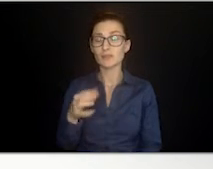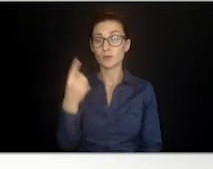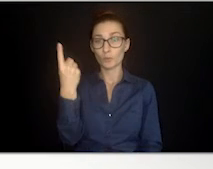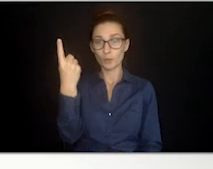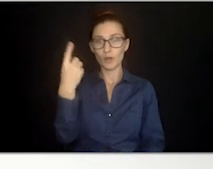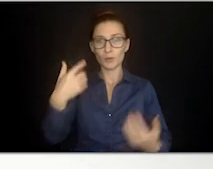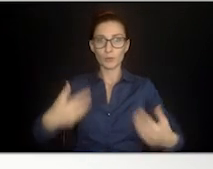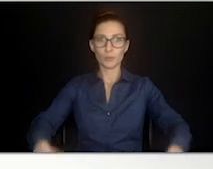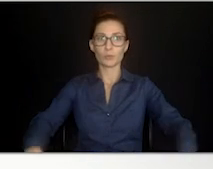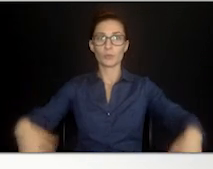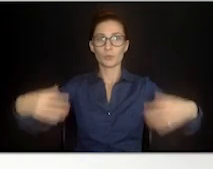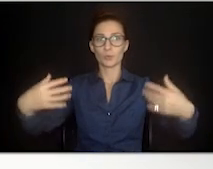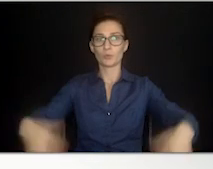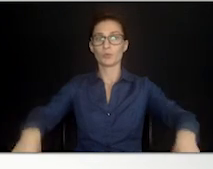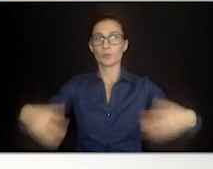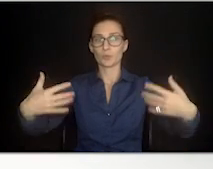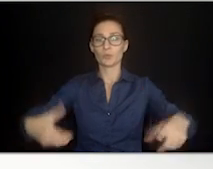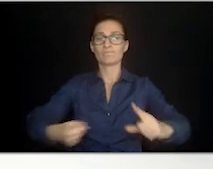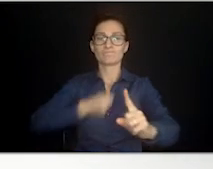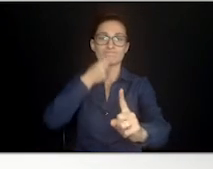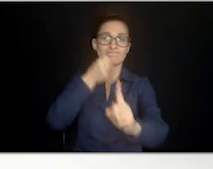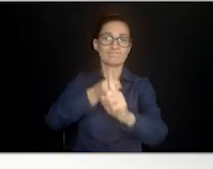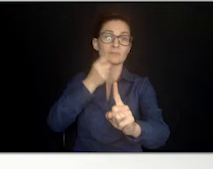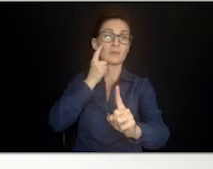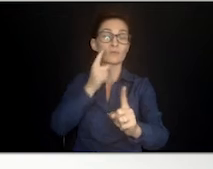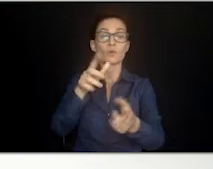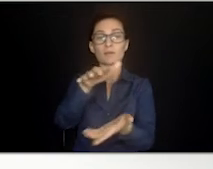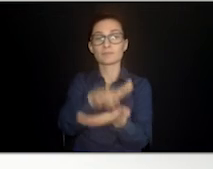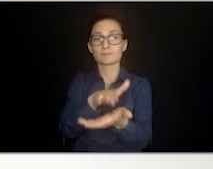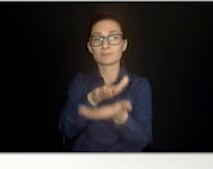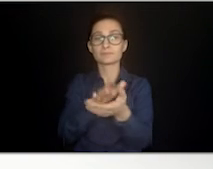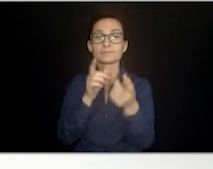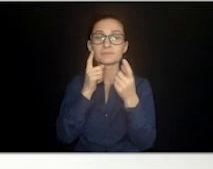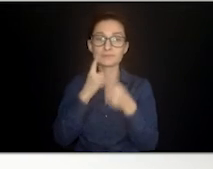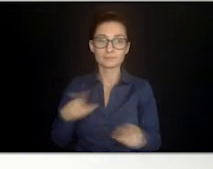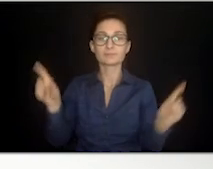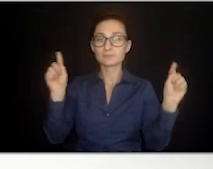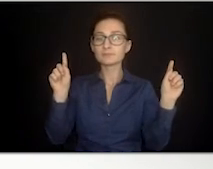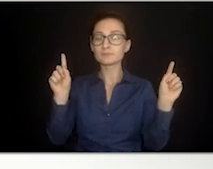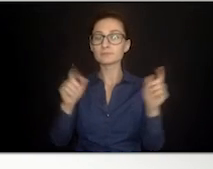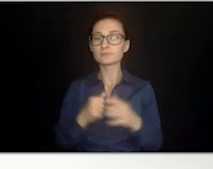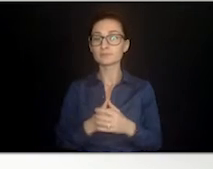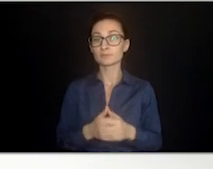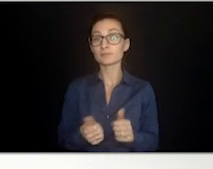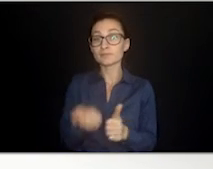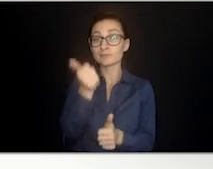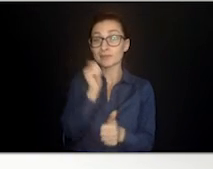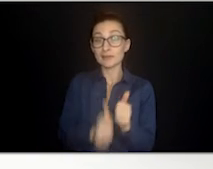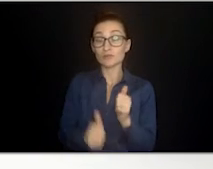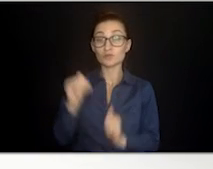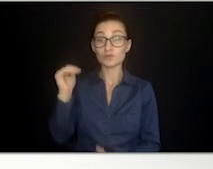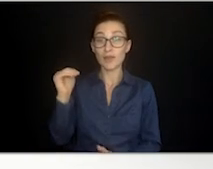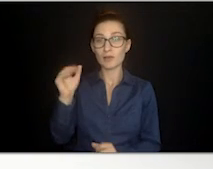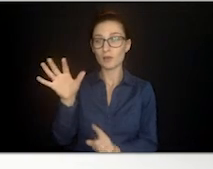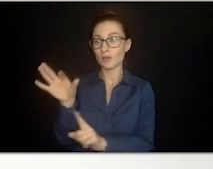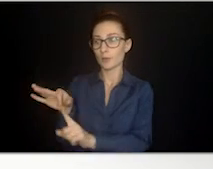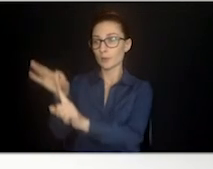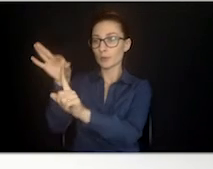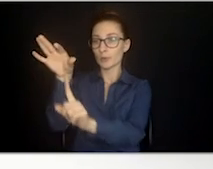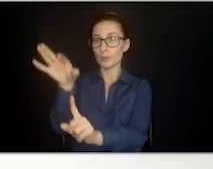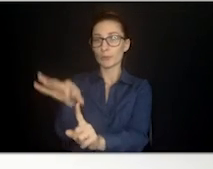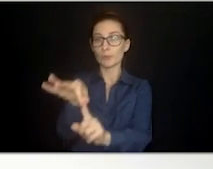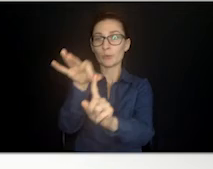determines academic success for students who are deaf or hard of hearing. Each child is unique, and no two students learn in the same